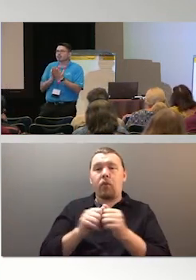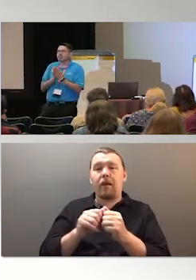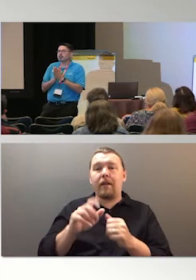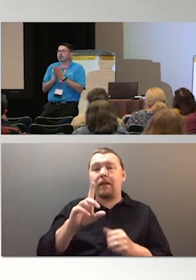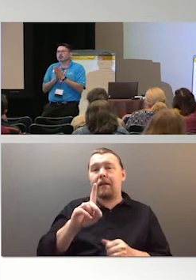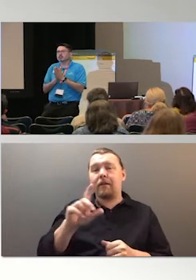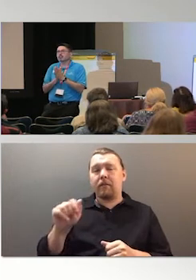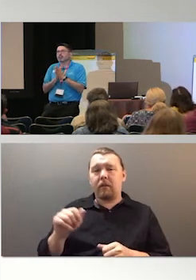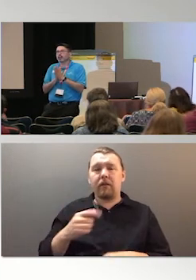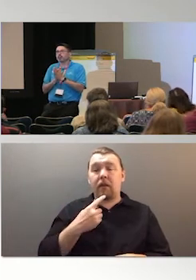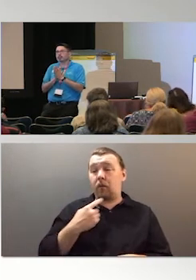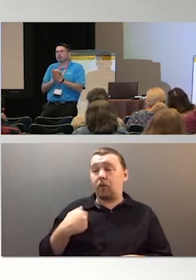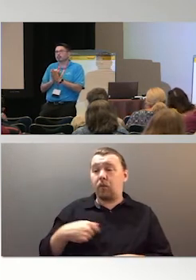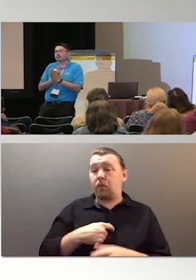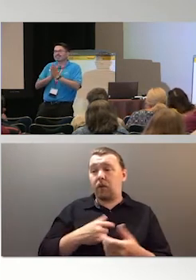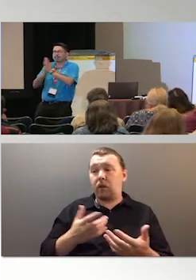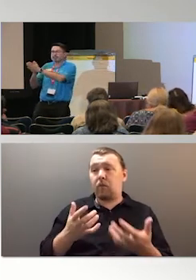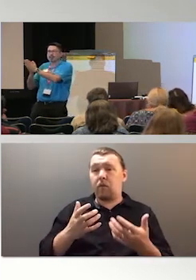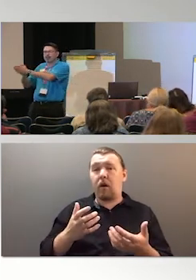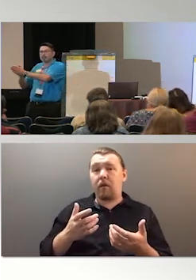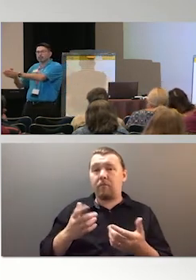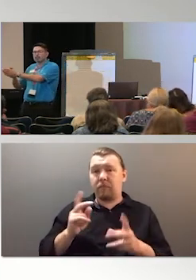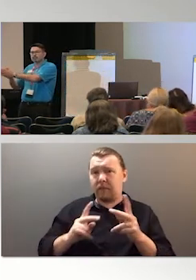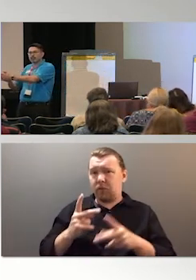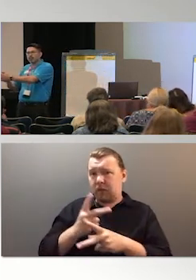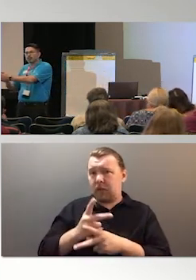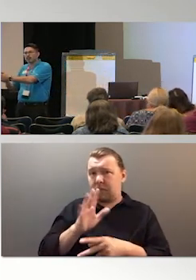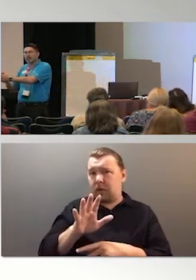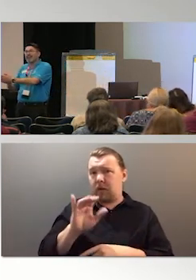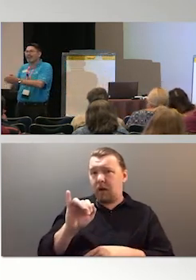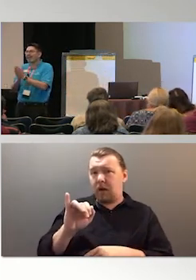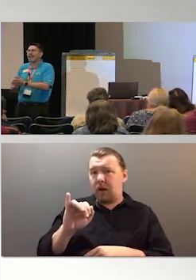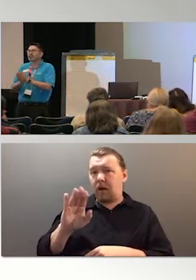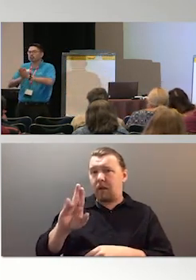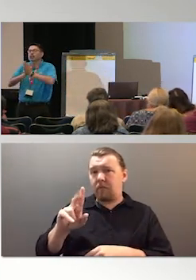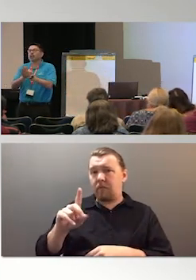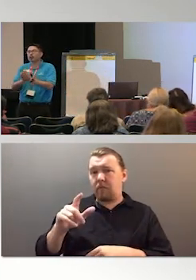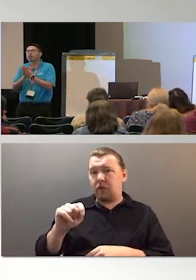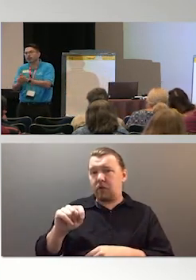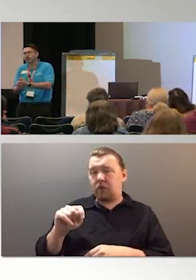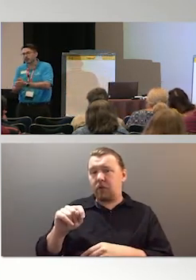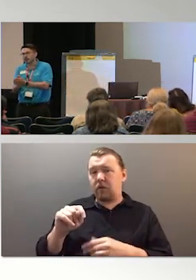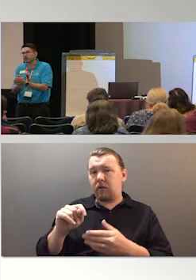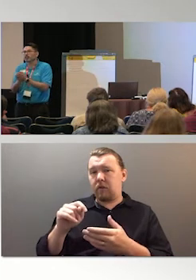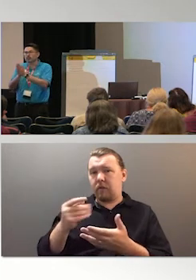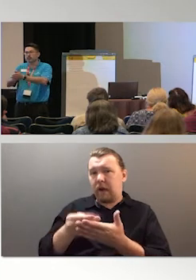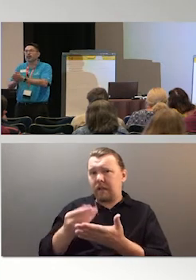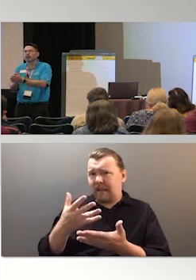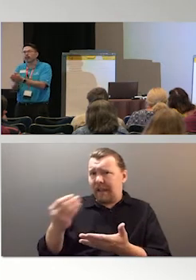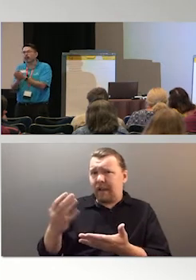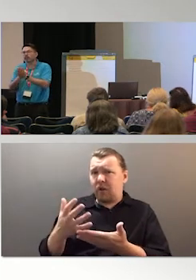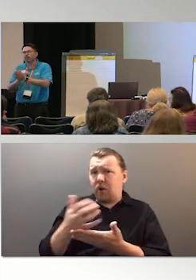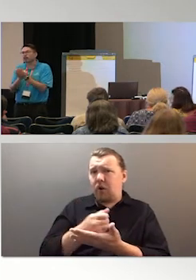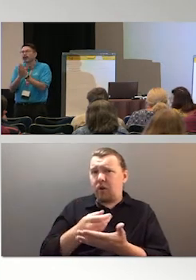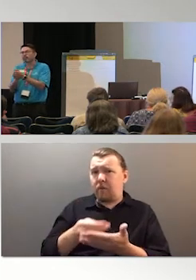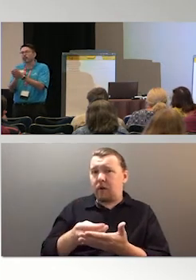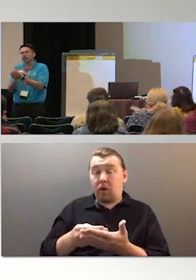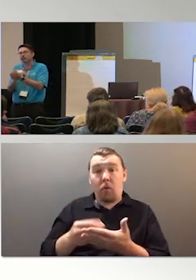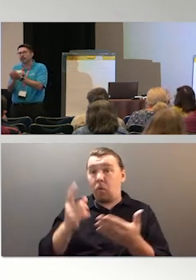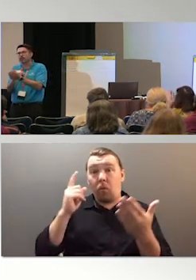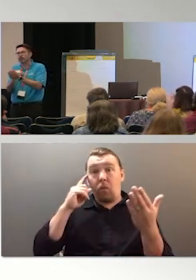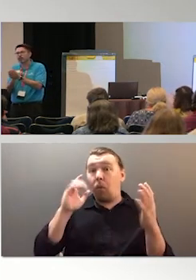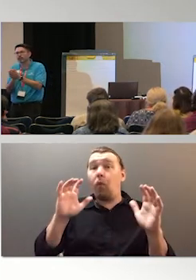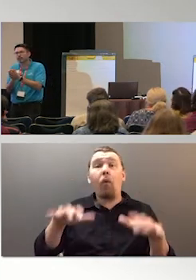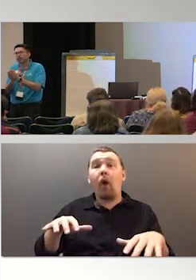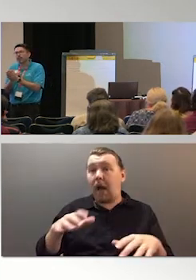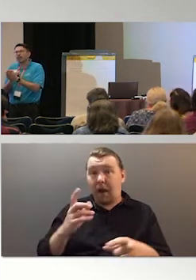our state wants to allow people to keep their iBudget funds and actually earn money, believe it or not. How mind-blowing is